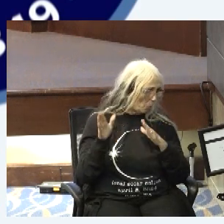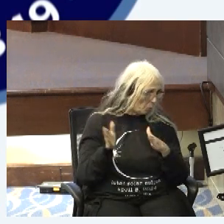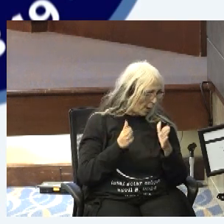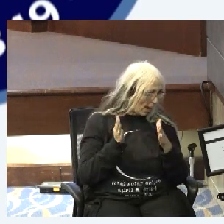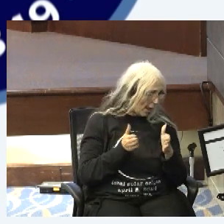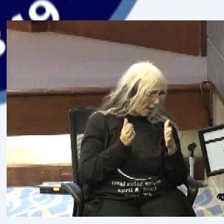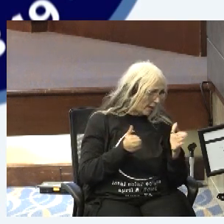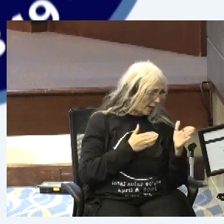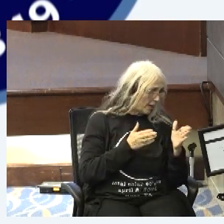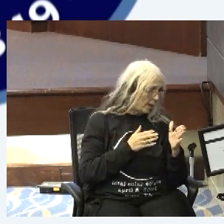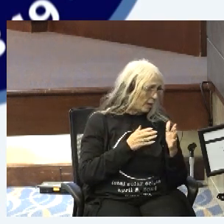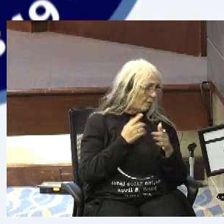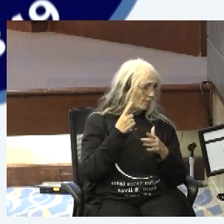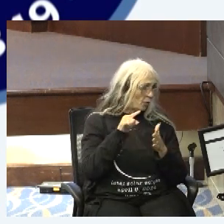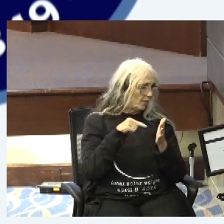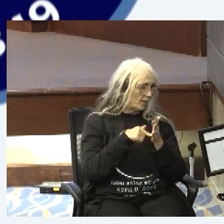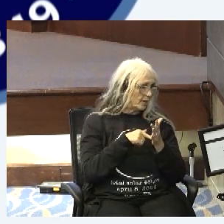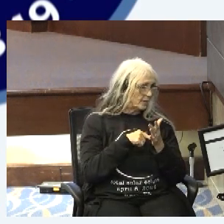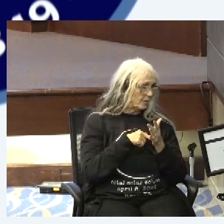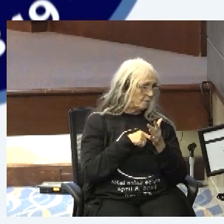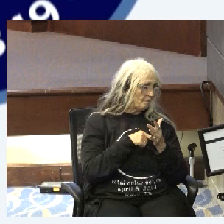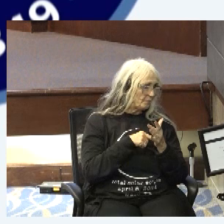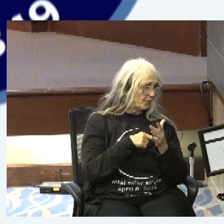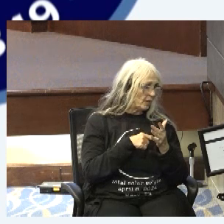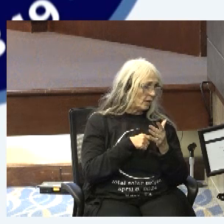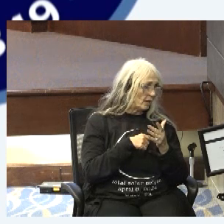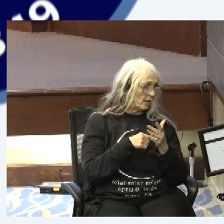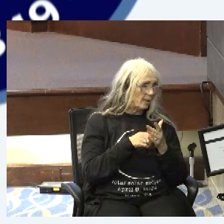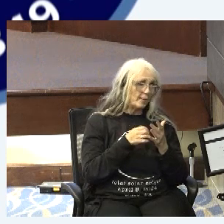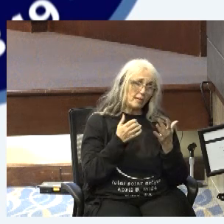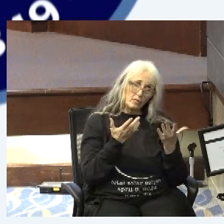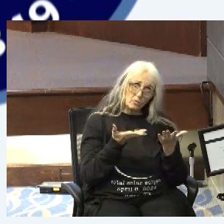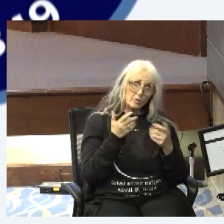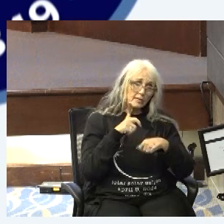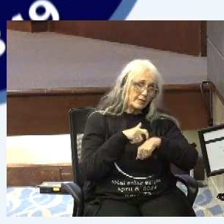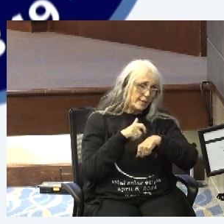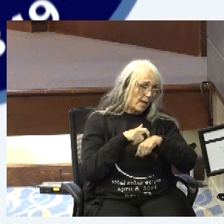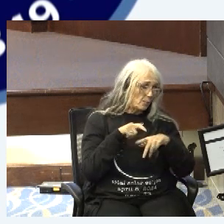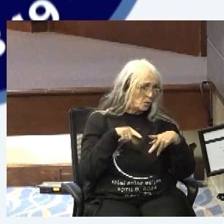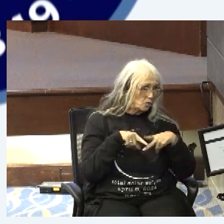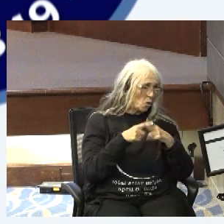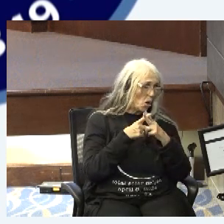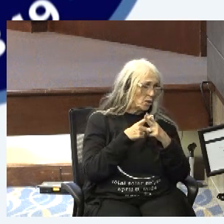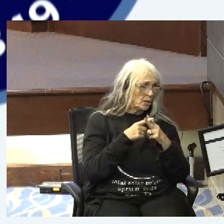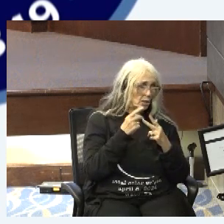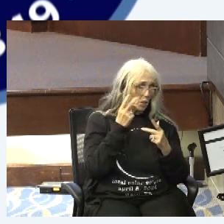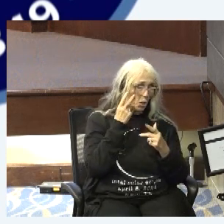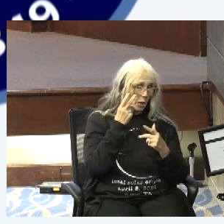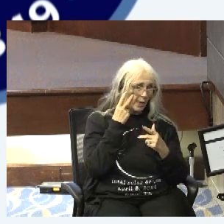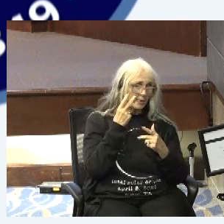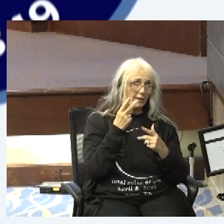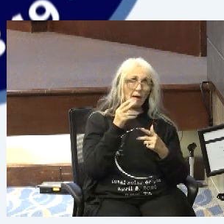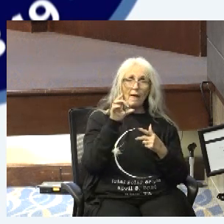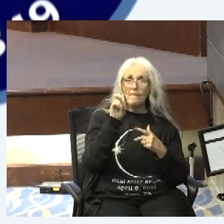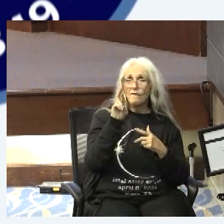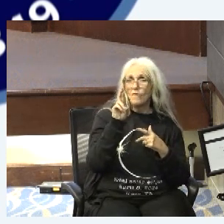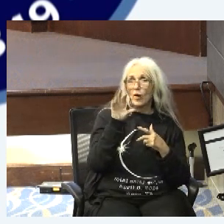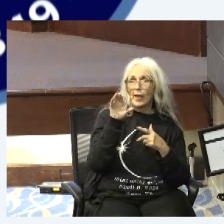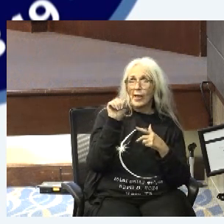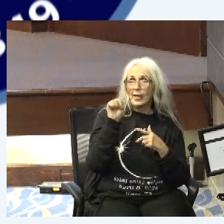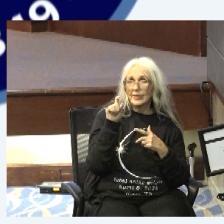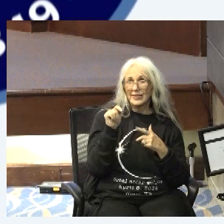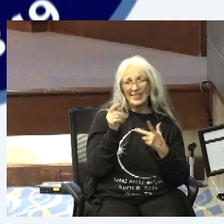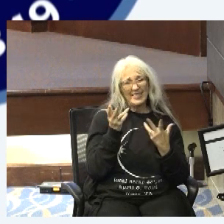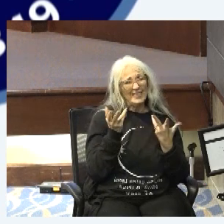and preparation, there is that magic time of when we start to look at that 10-day forecast, and we can all